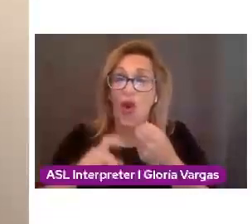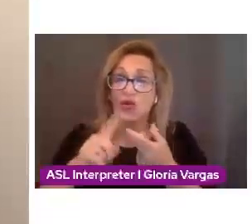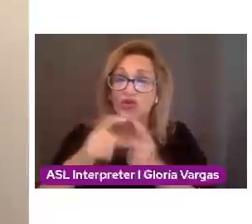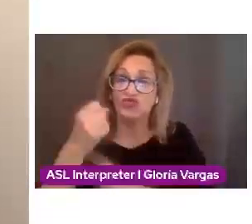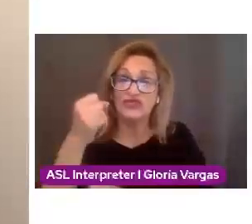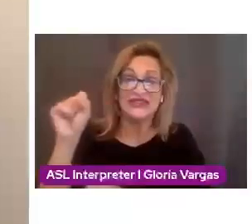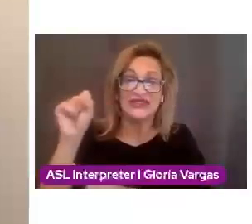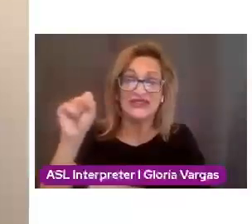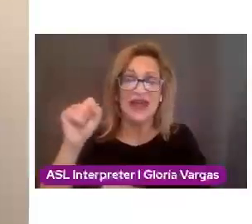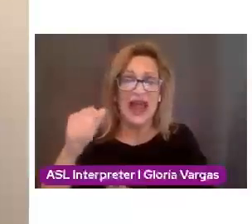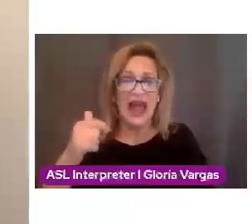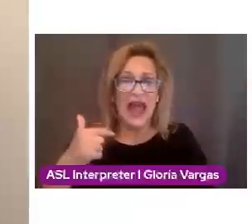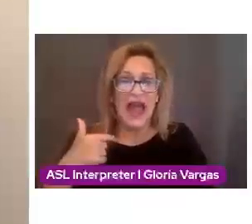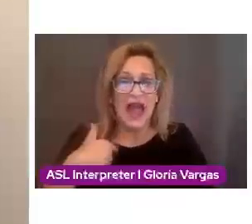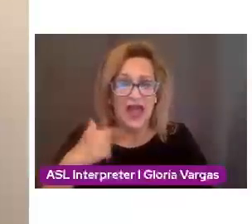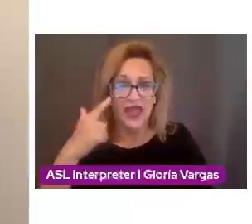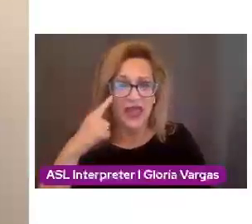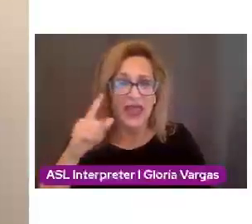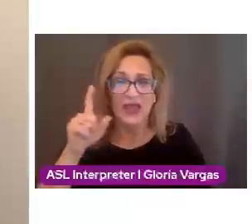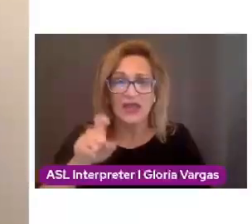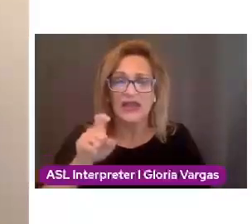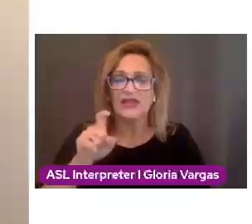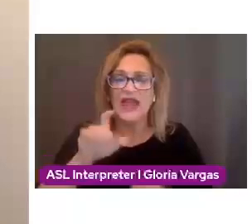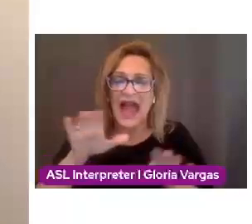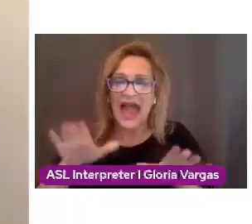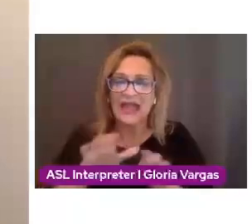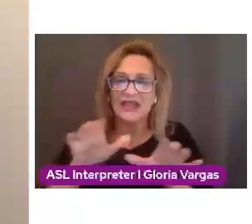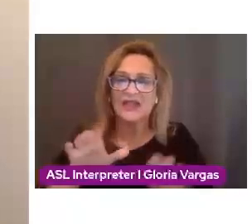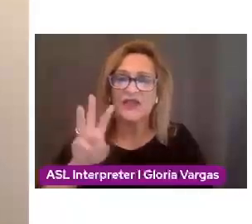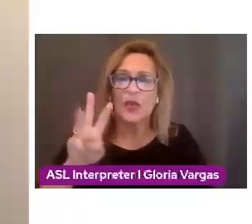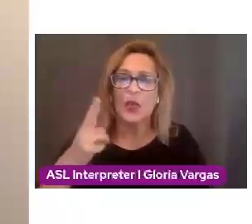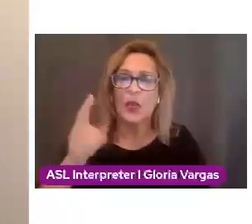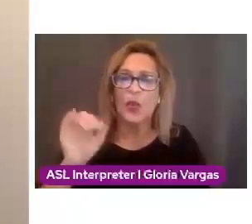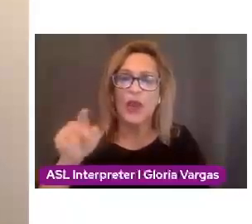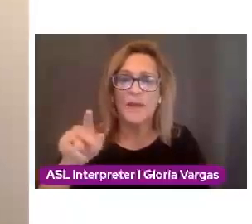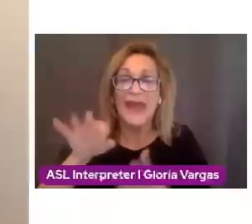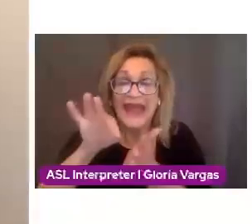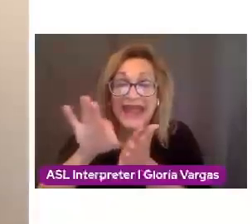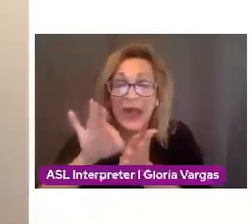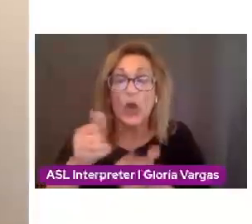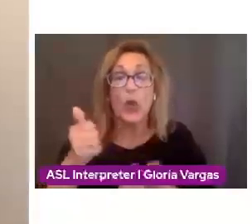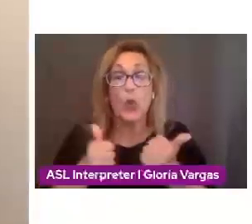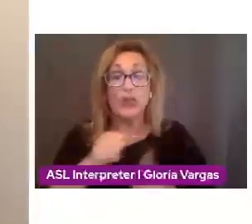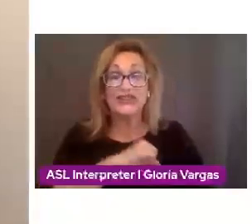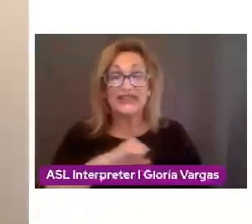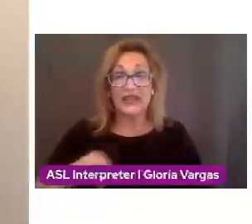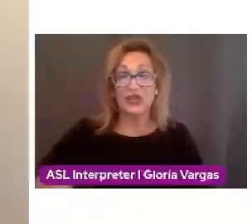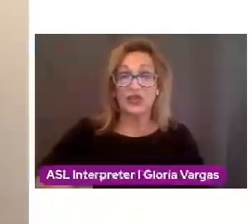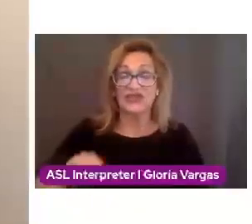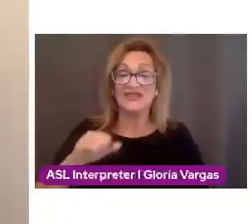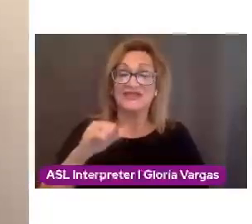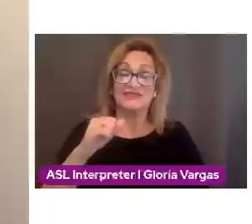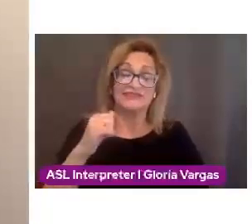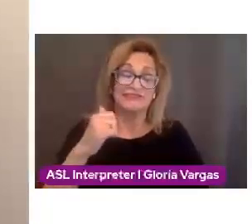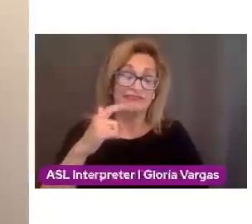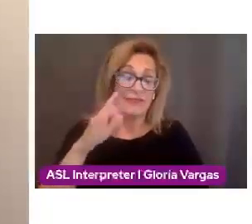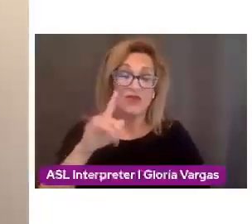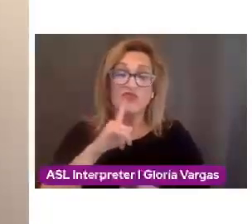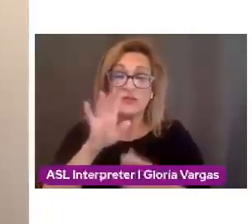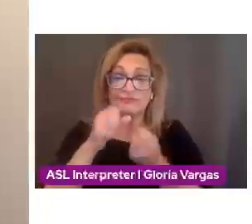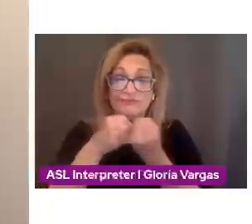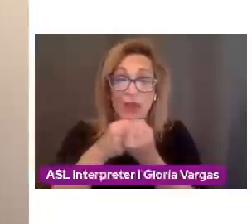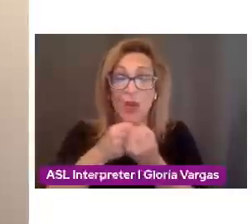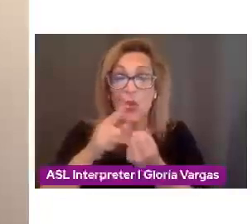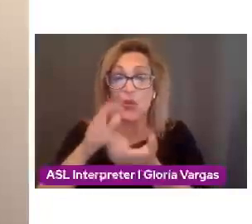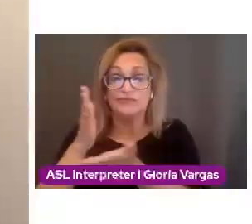think that we need a whip count, an active whip count on which senators are in favor of amending or abolishing the